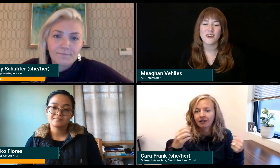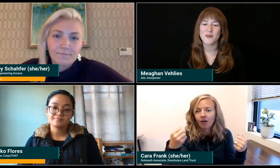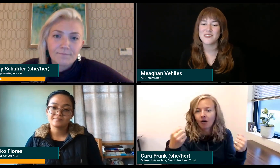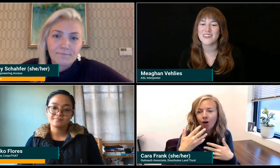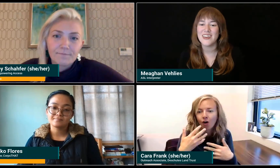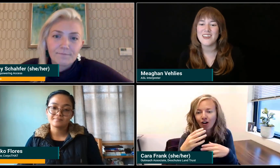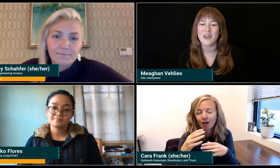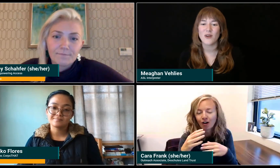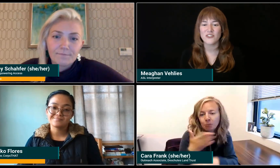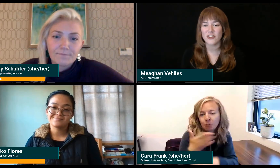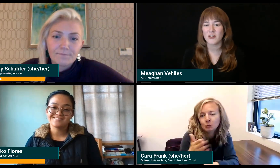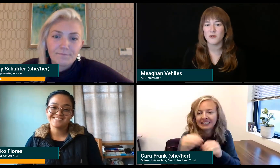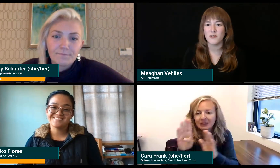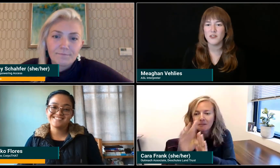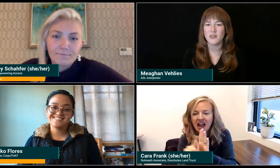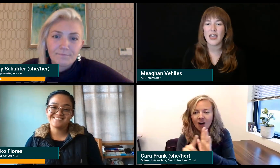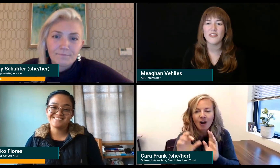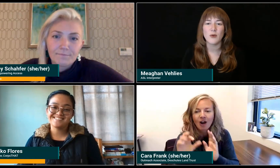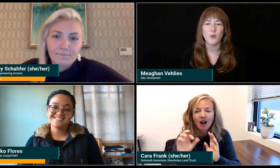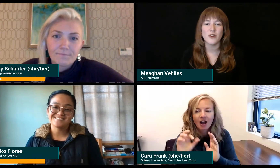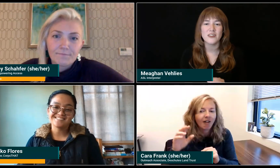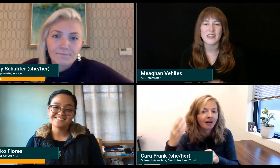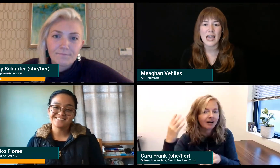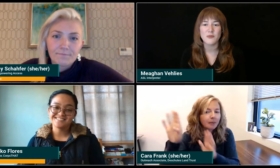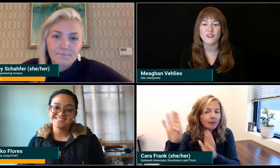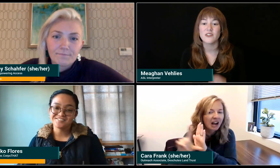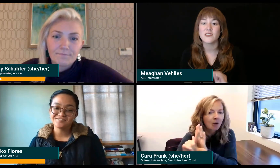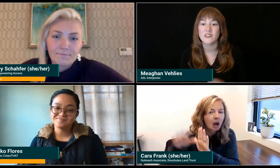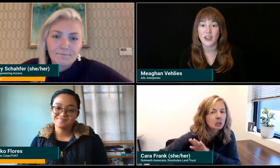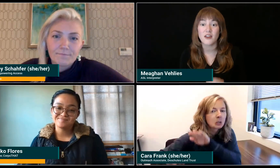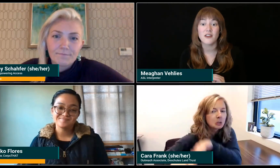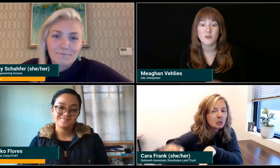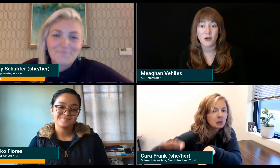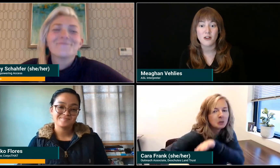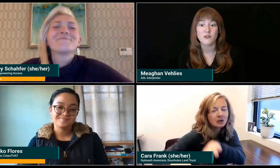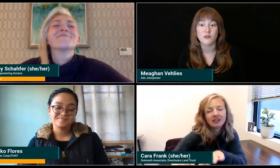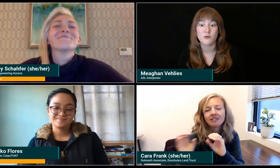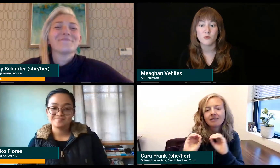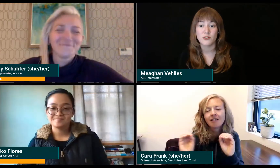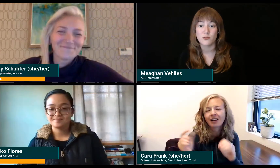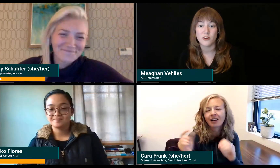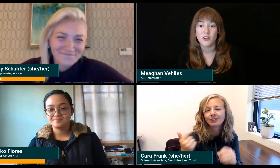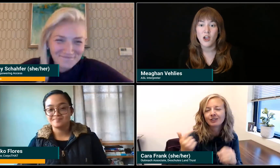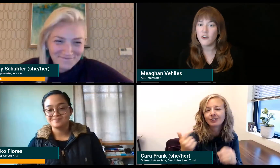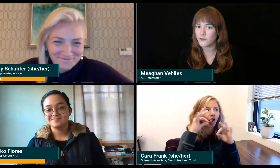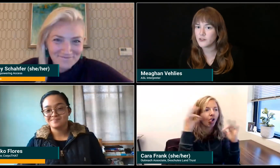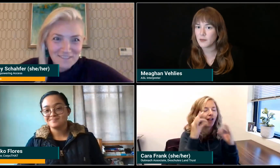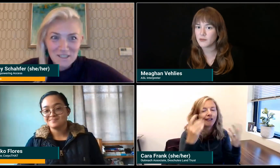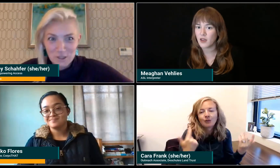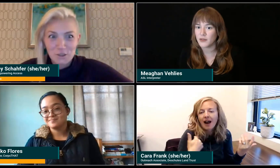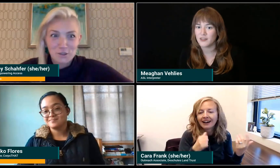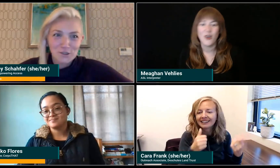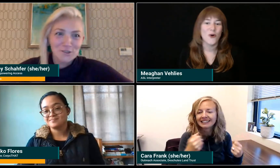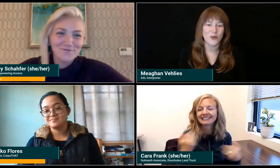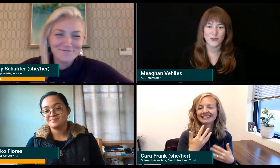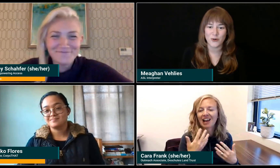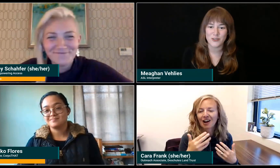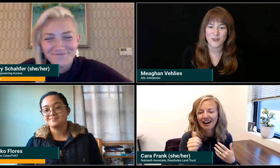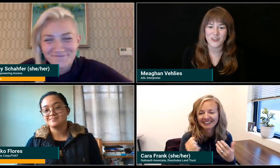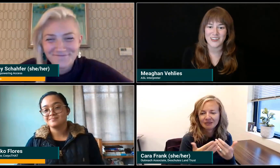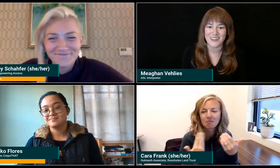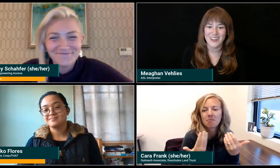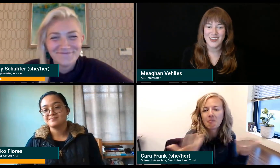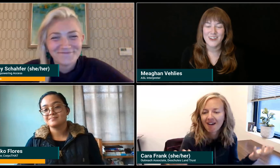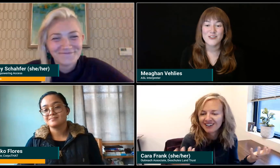Unfortunately, growing up as a kid, I'd watch scary movies and they wouldn't capture the scariest parts, which were footsteps coming or